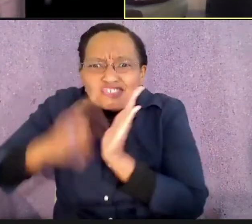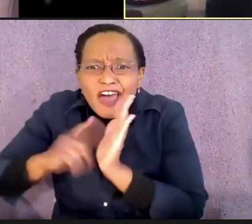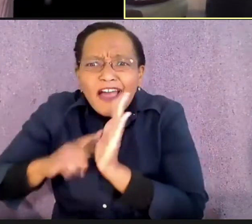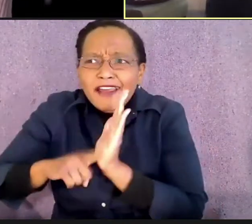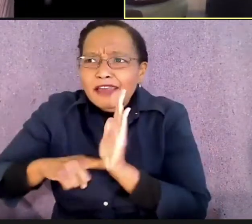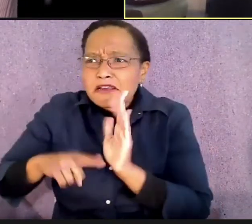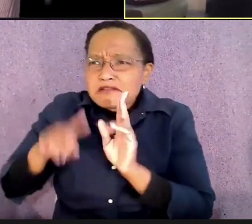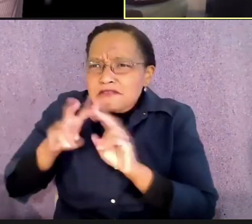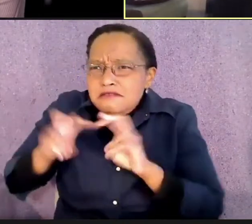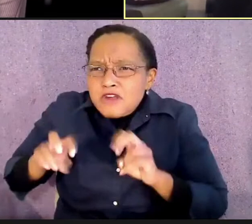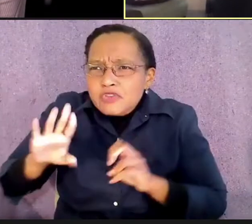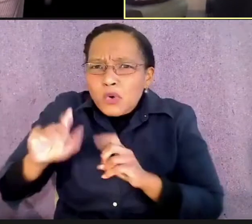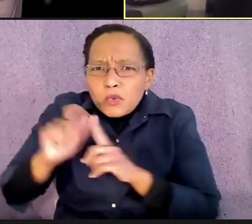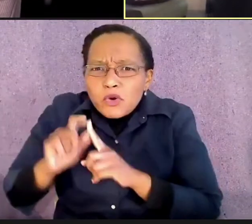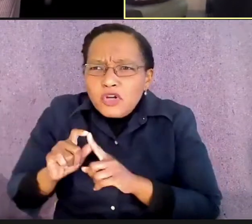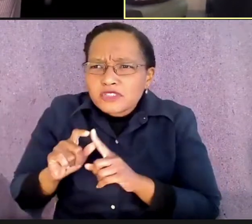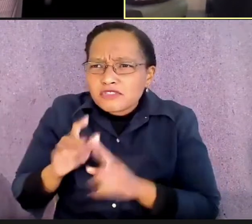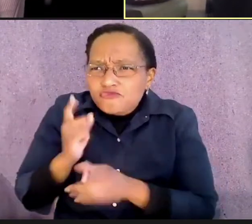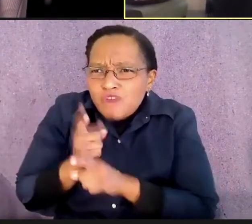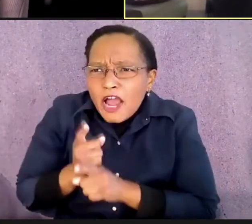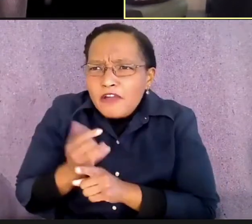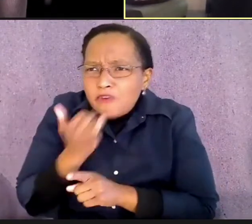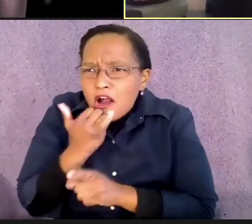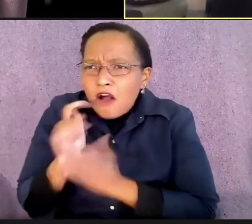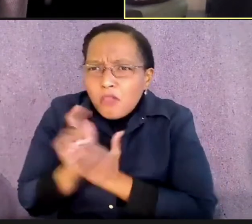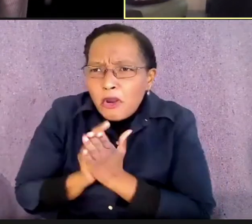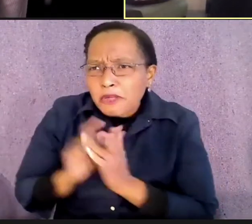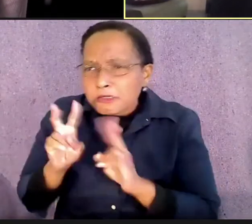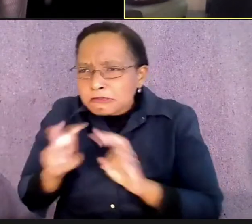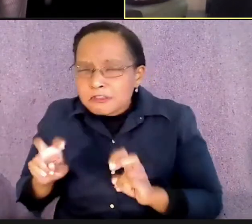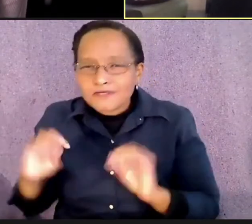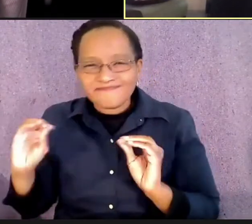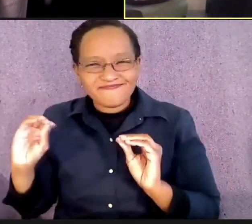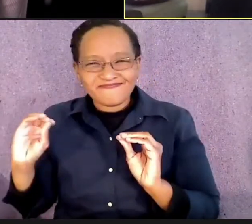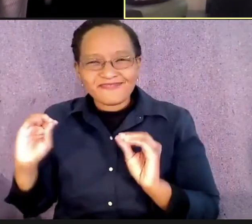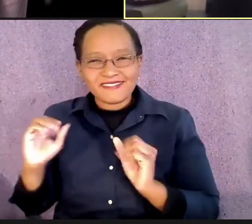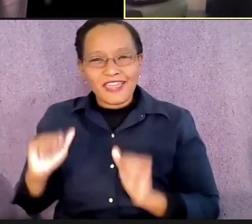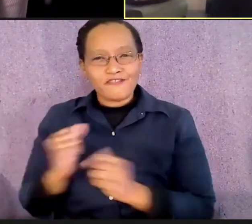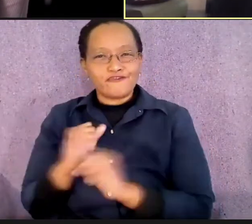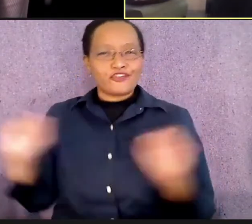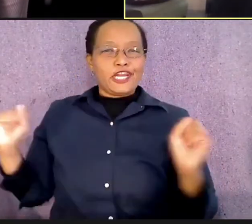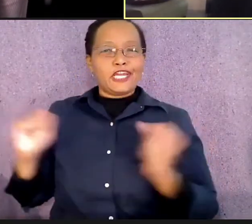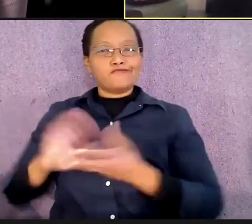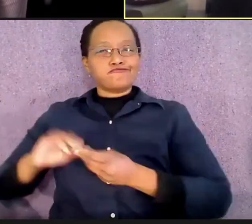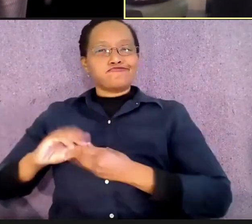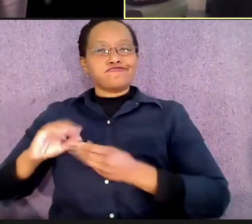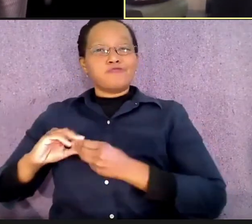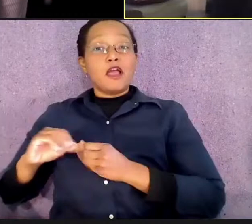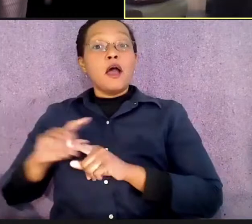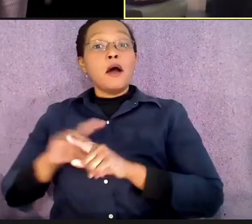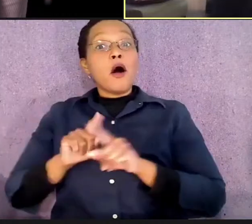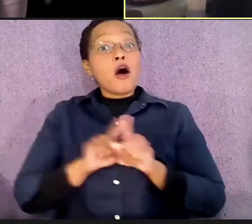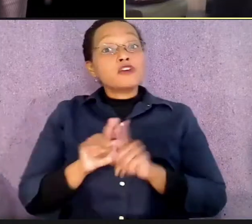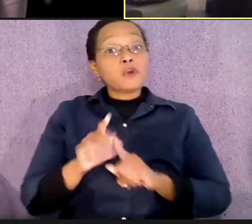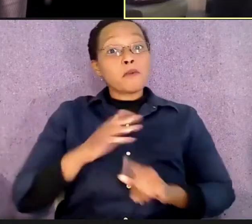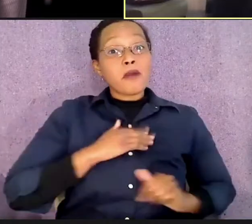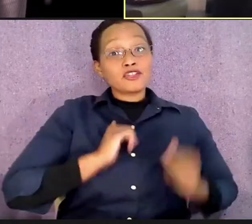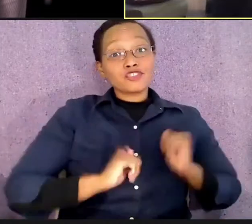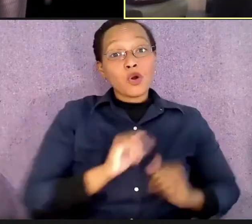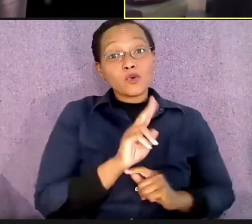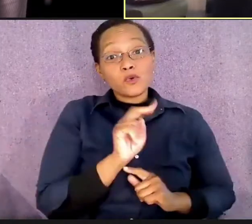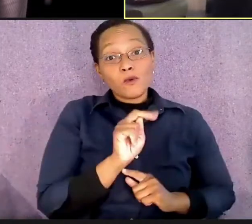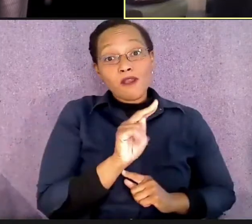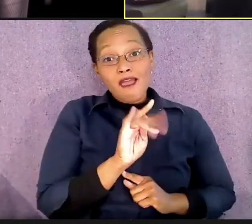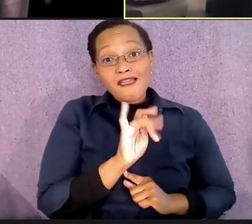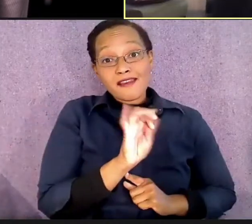talk freely. But the thing that happens with the show that I also love on United Shades of America is that I have a team of people who can make sure that my opinions